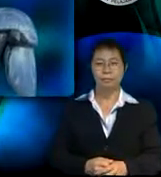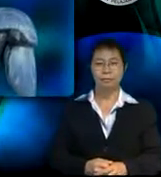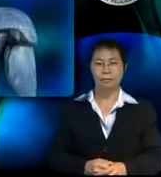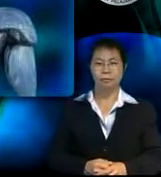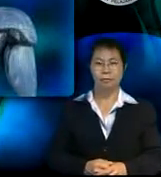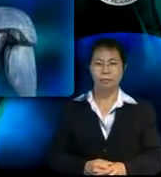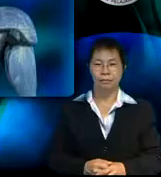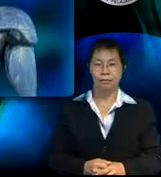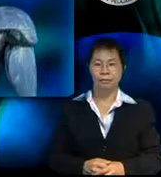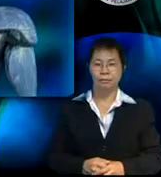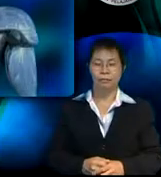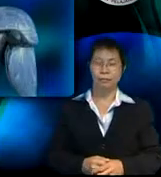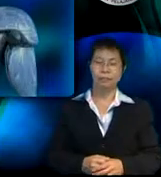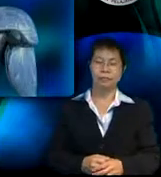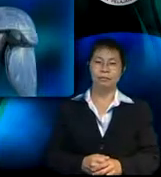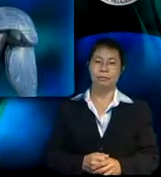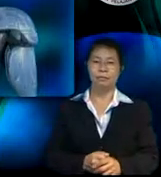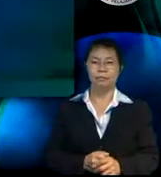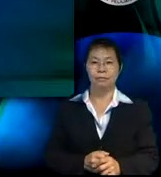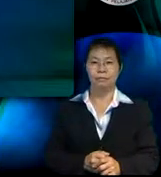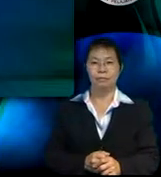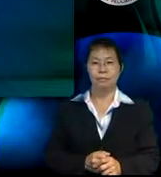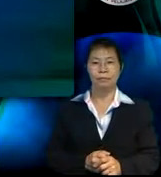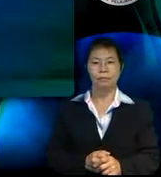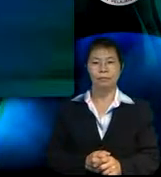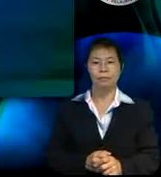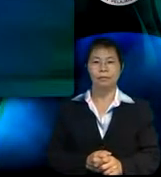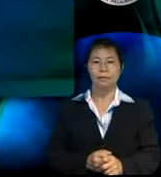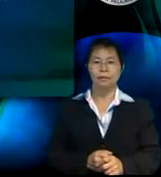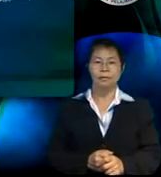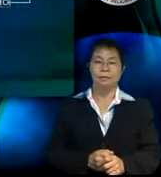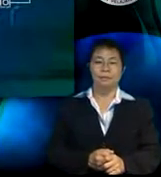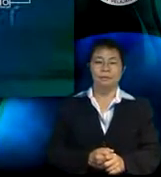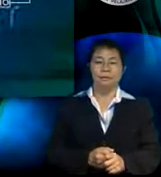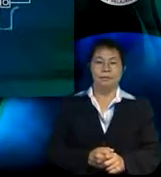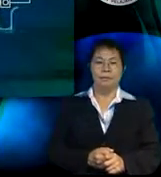copper chloride solution. Here's how we set it up.